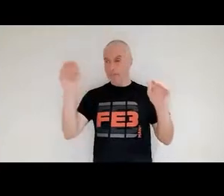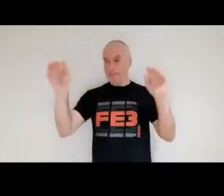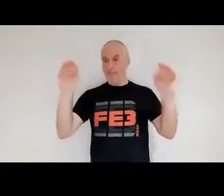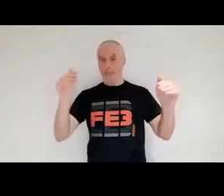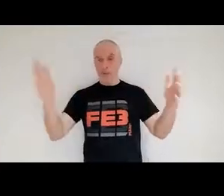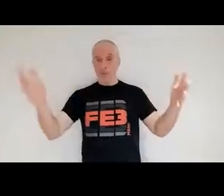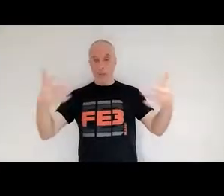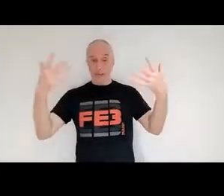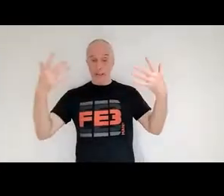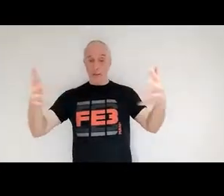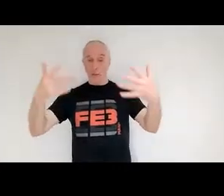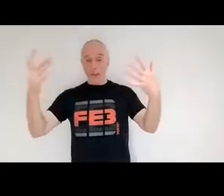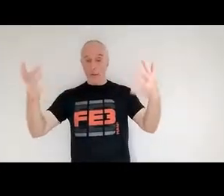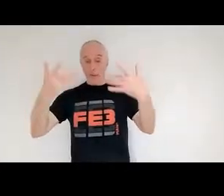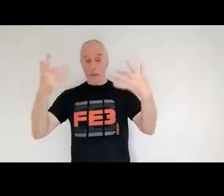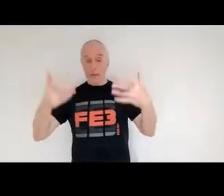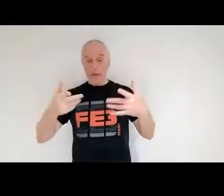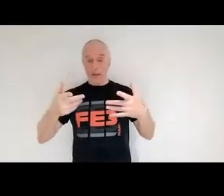full